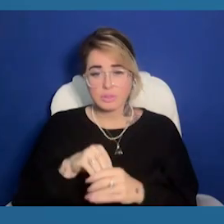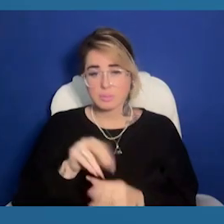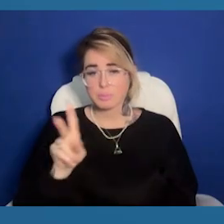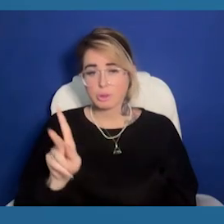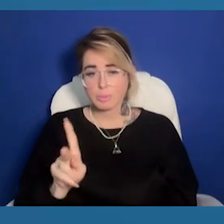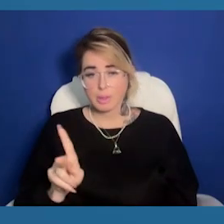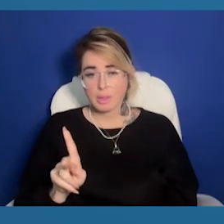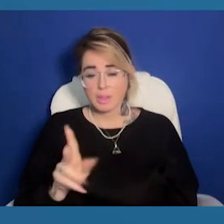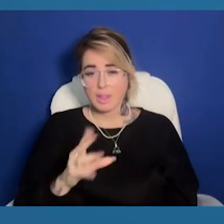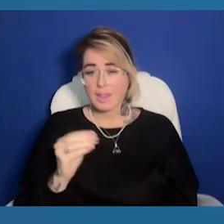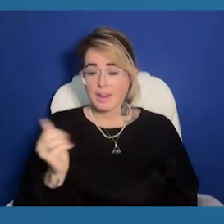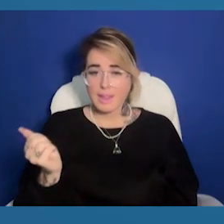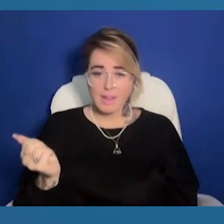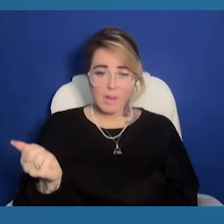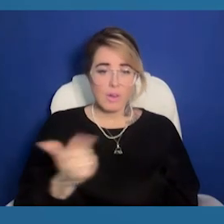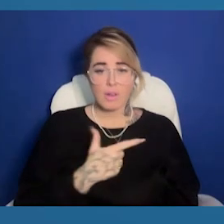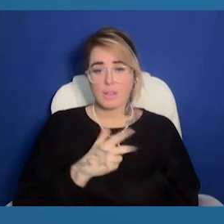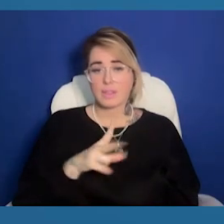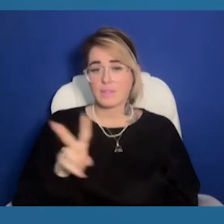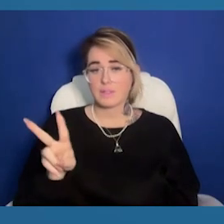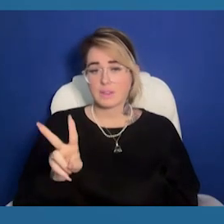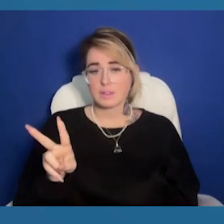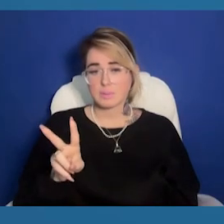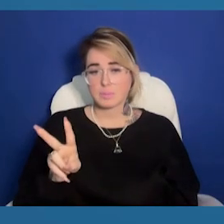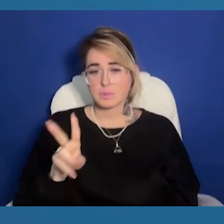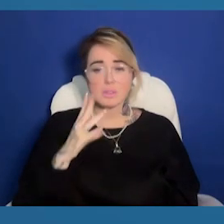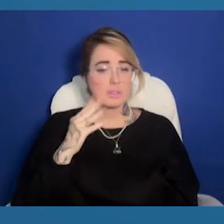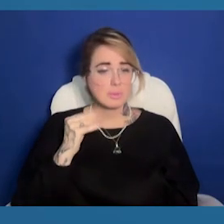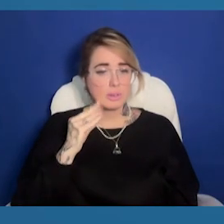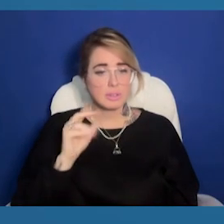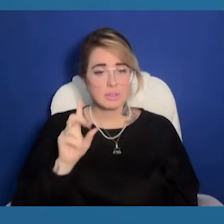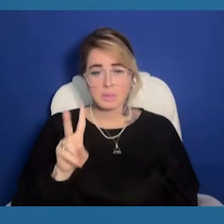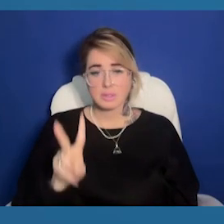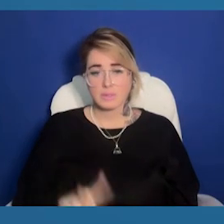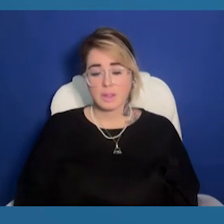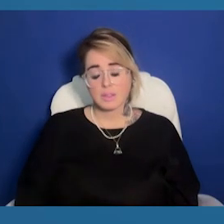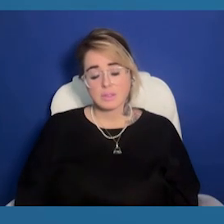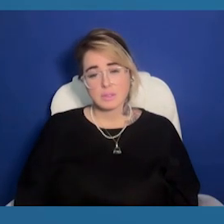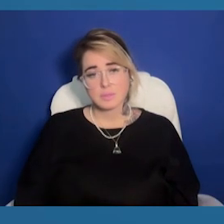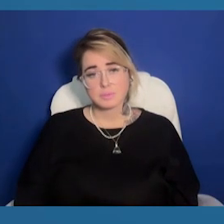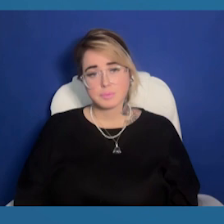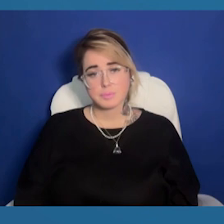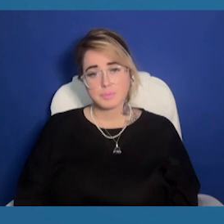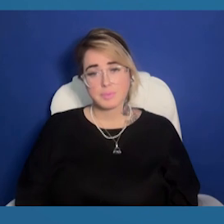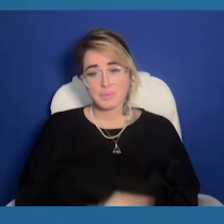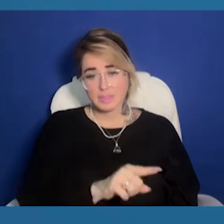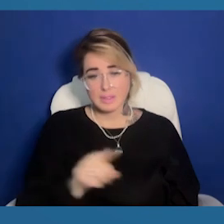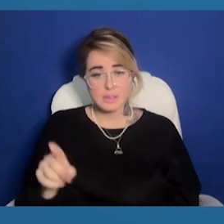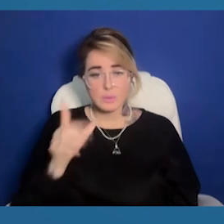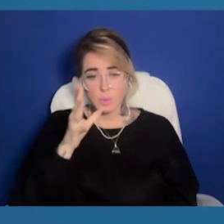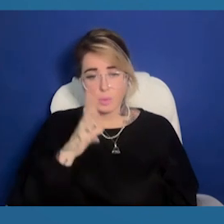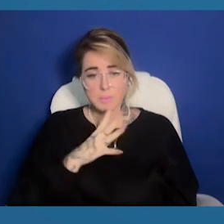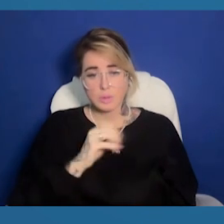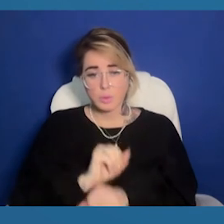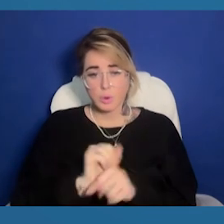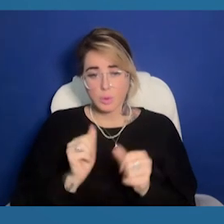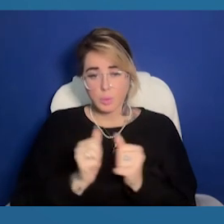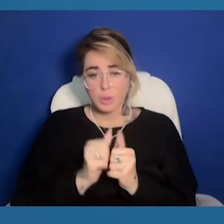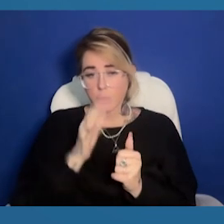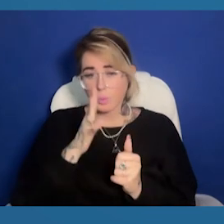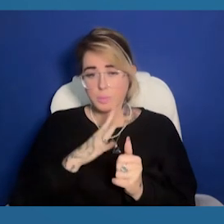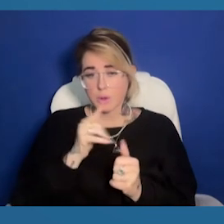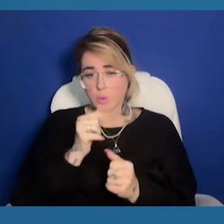and every single victim of domestic violence. These are women that you work with, women that you